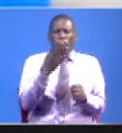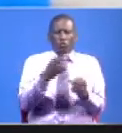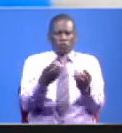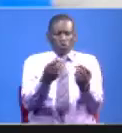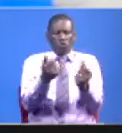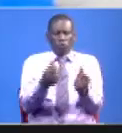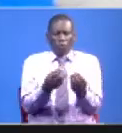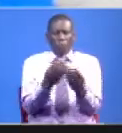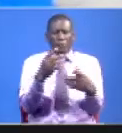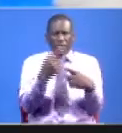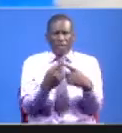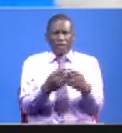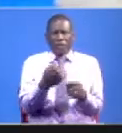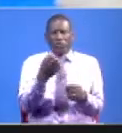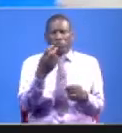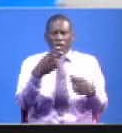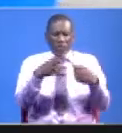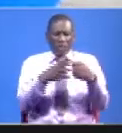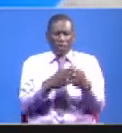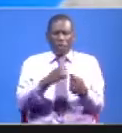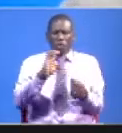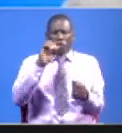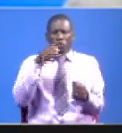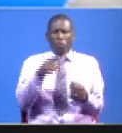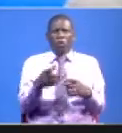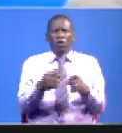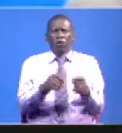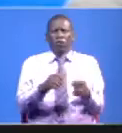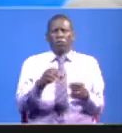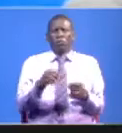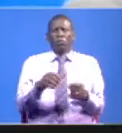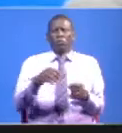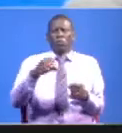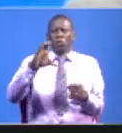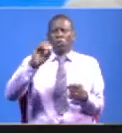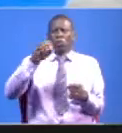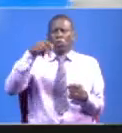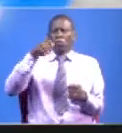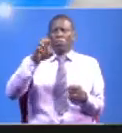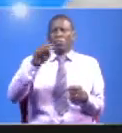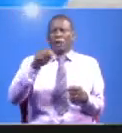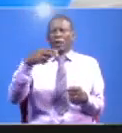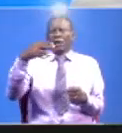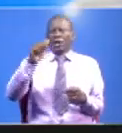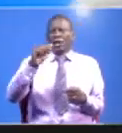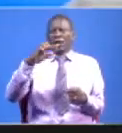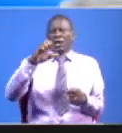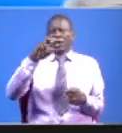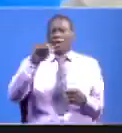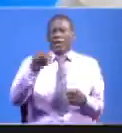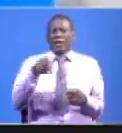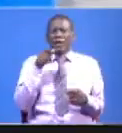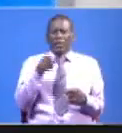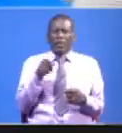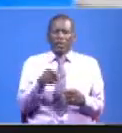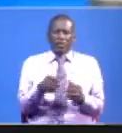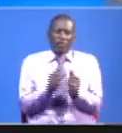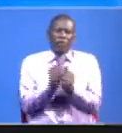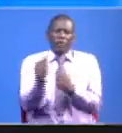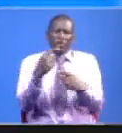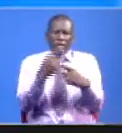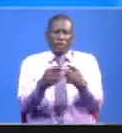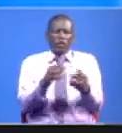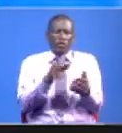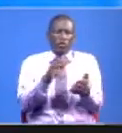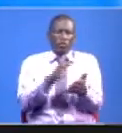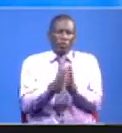solutions for decades. This is the 29th COP. Right? Since Copenhagen, we have 15 years and no delivery of real transformative